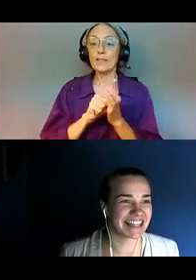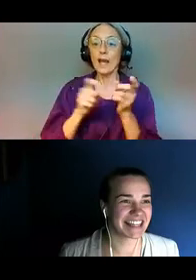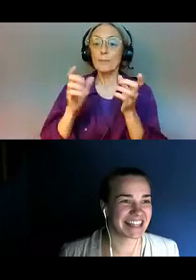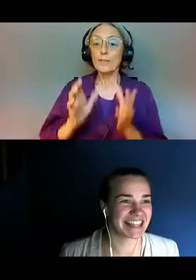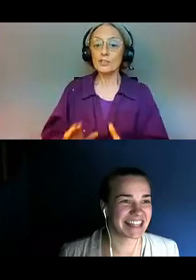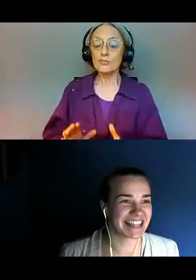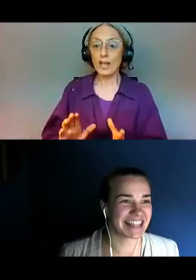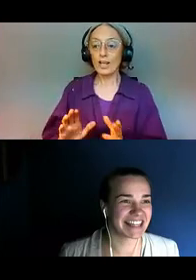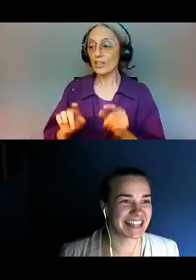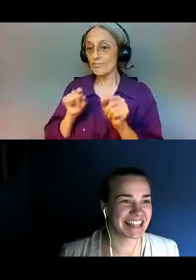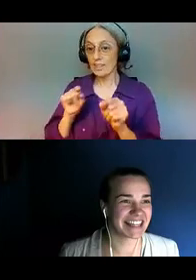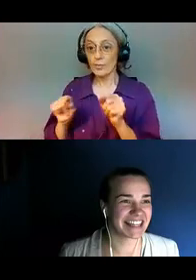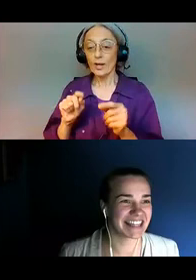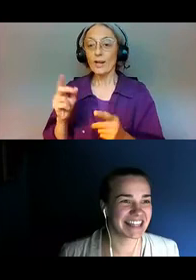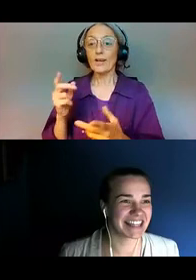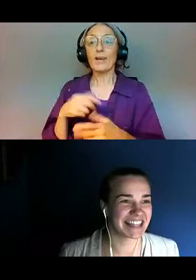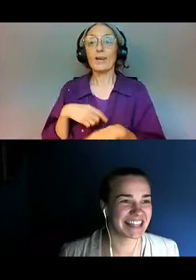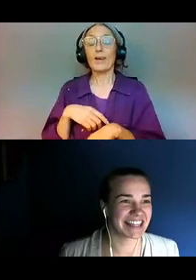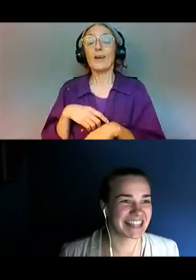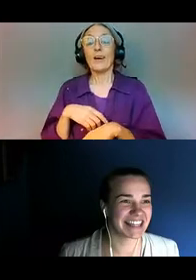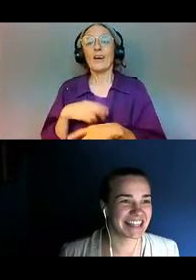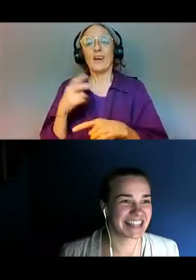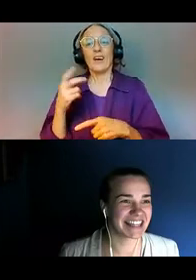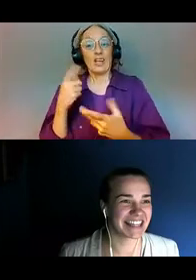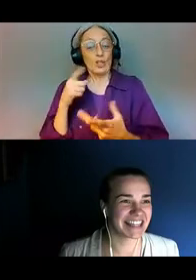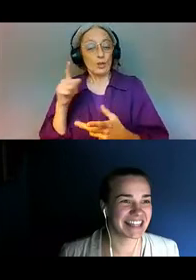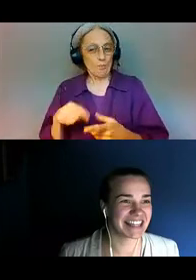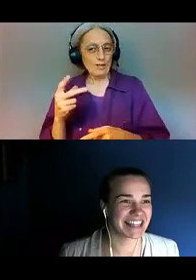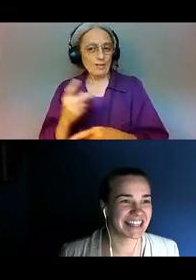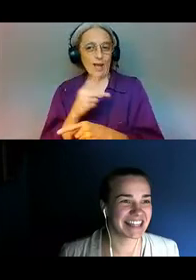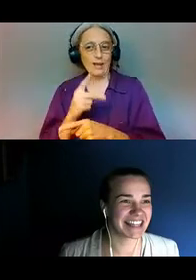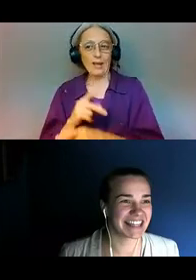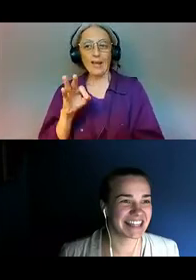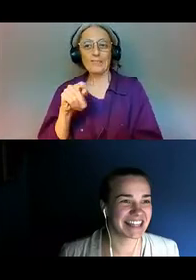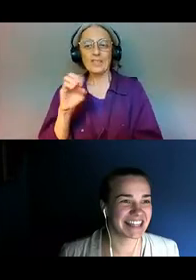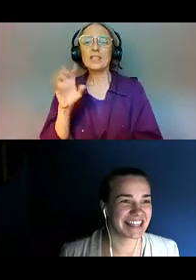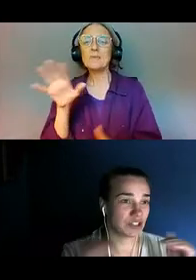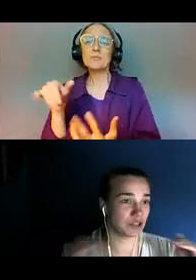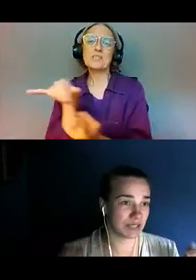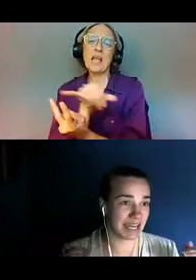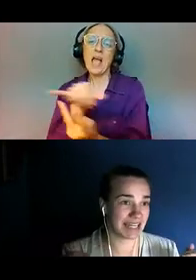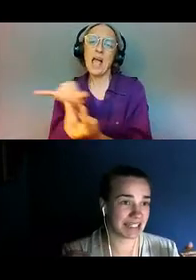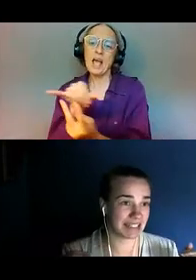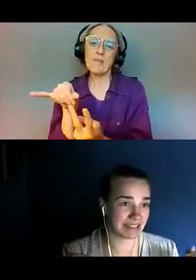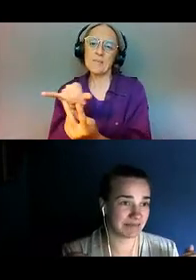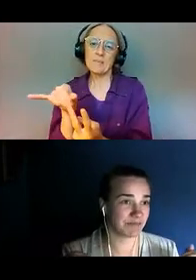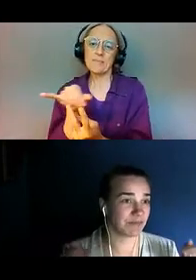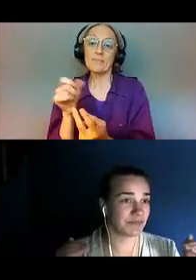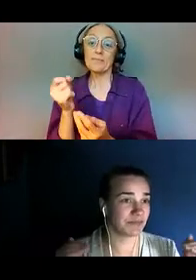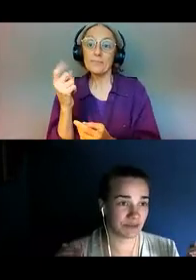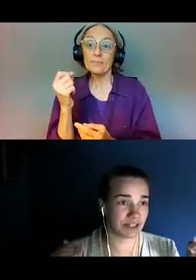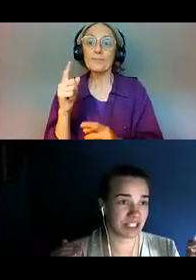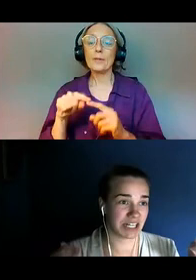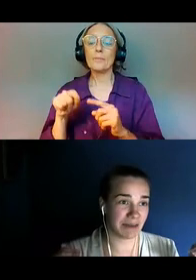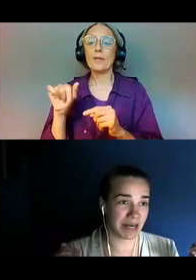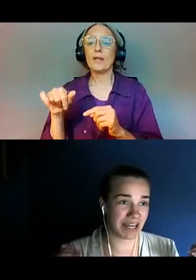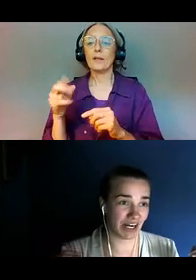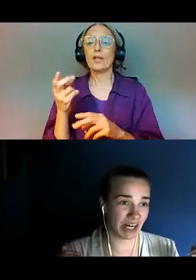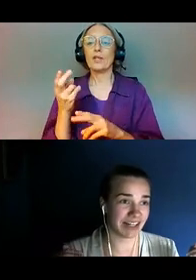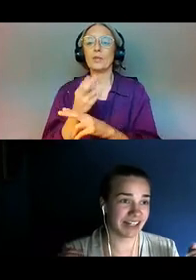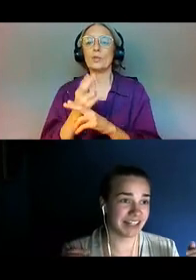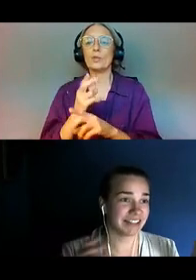calculating FTEs is essentially the same, except for using a